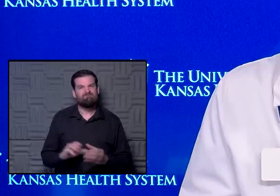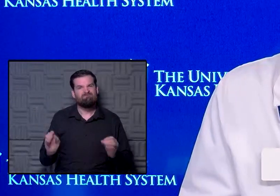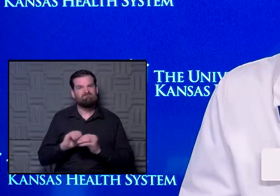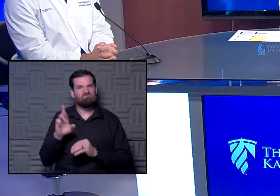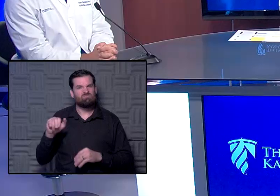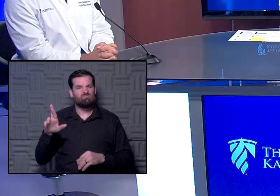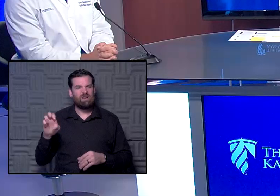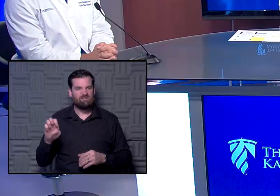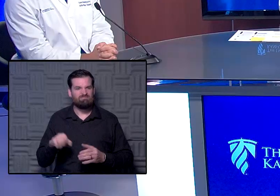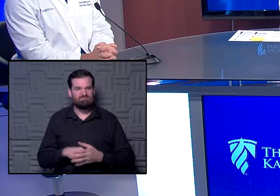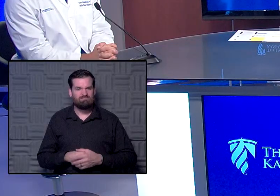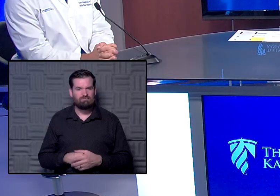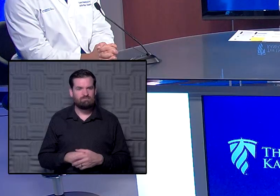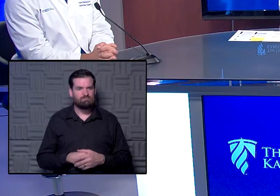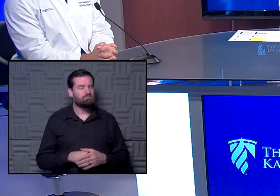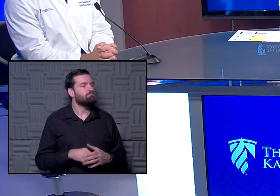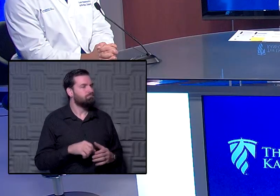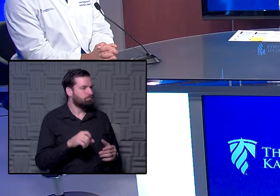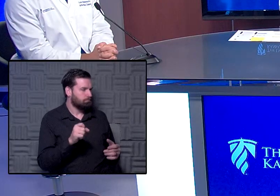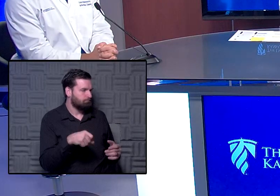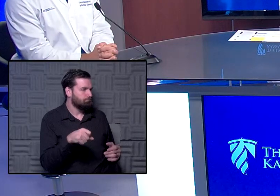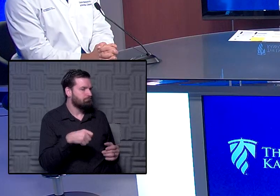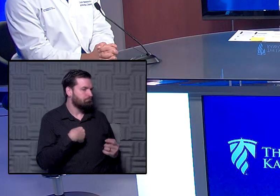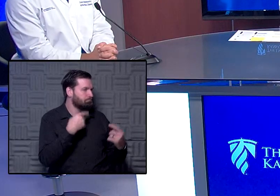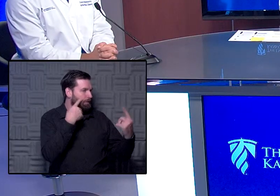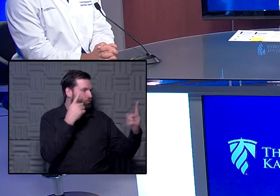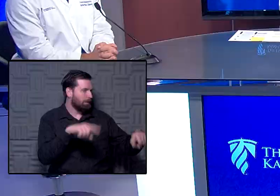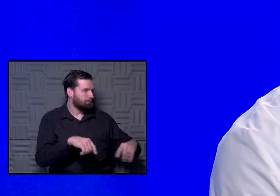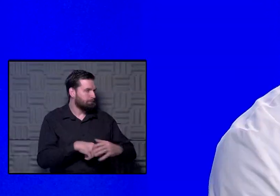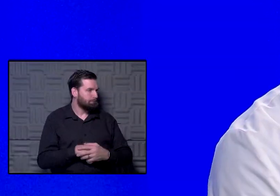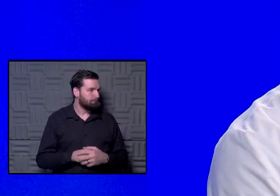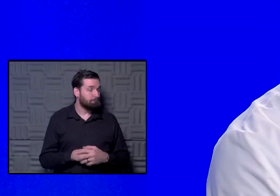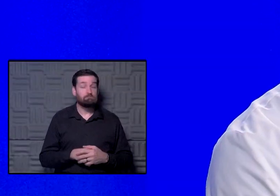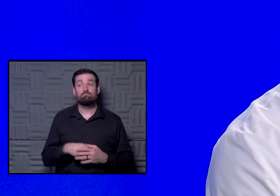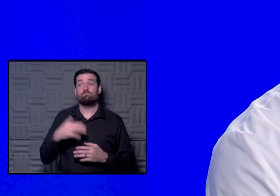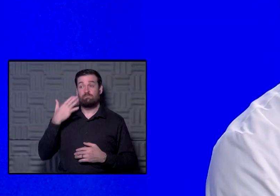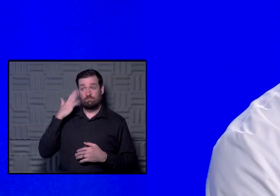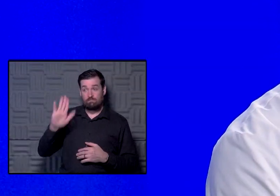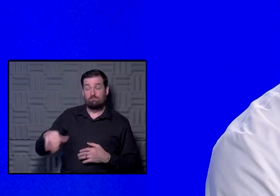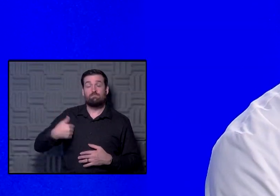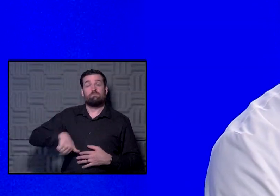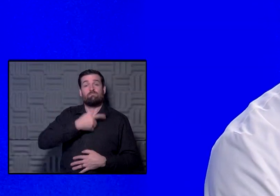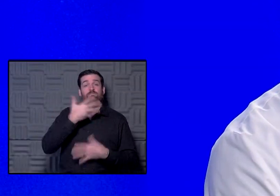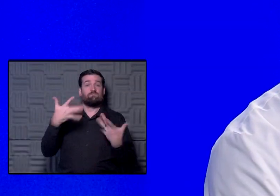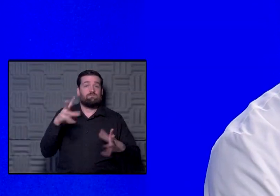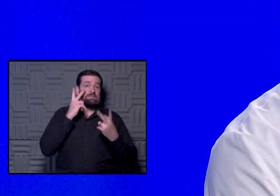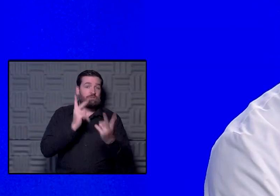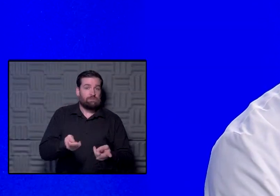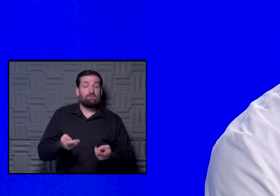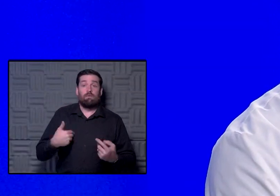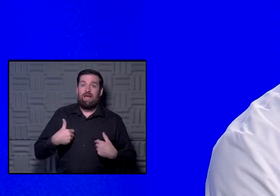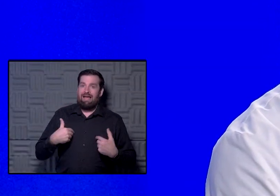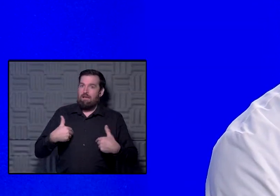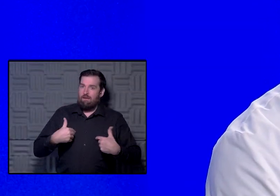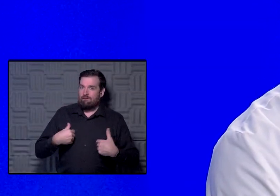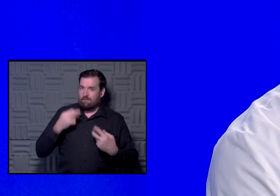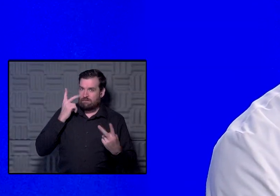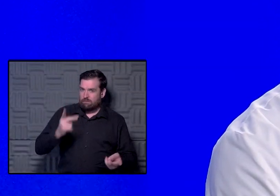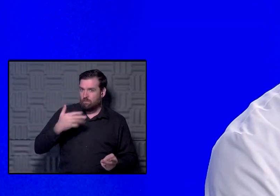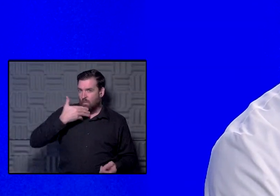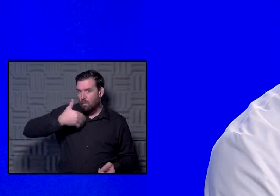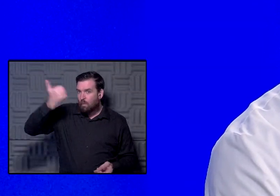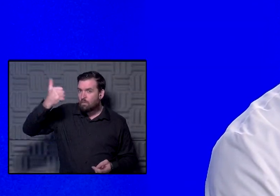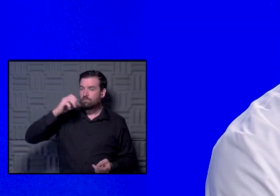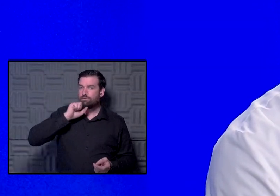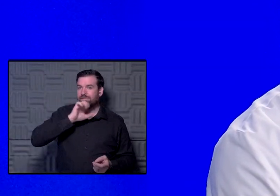populations. Yeah, I think I would agree with you. I mean, I certainly know that we have seen, I have seen older